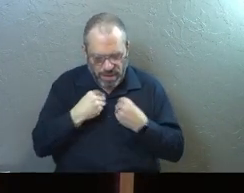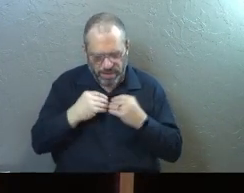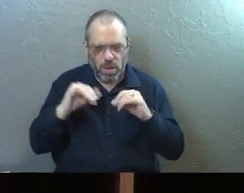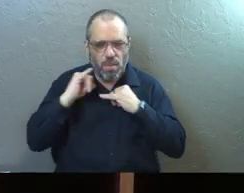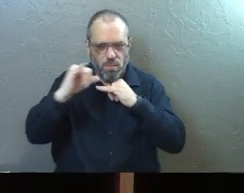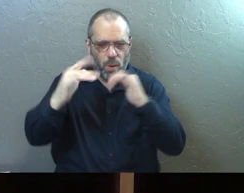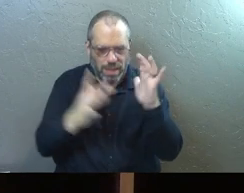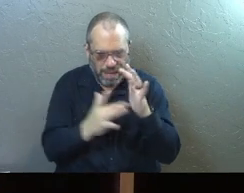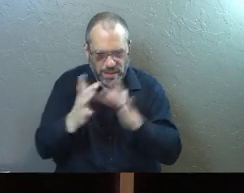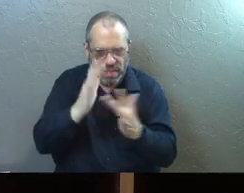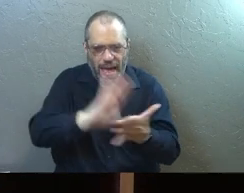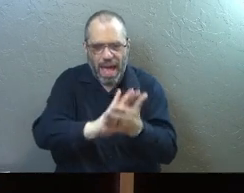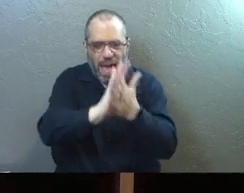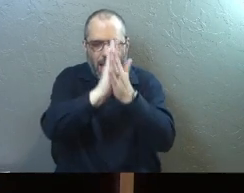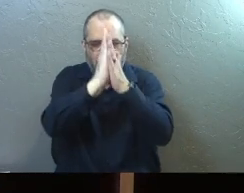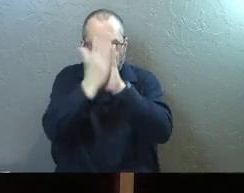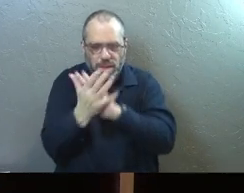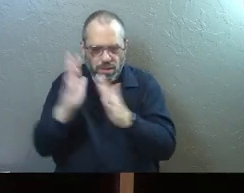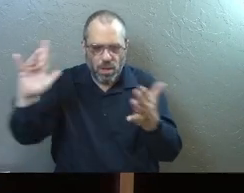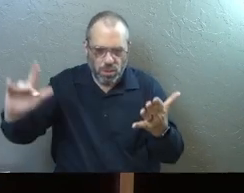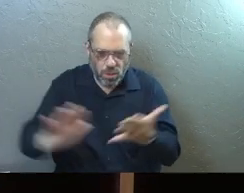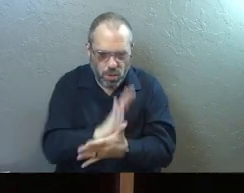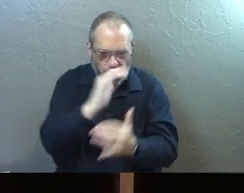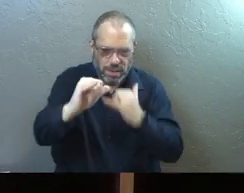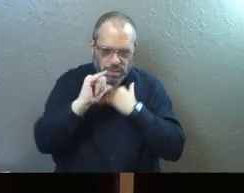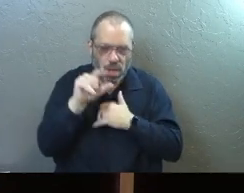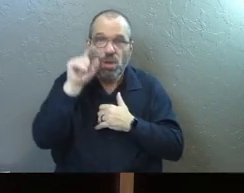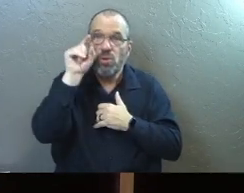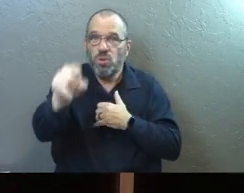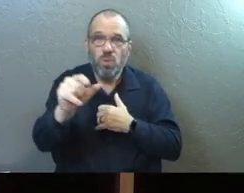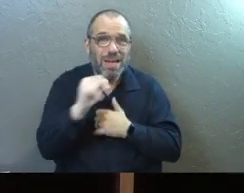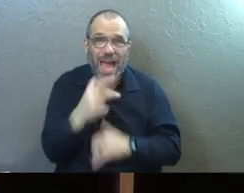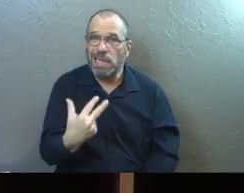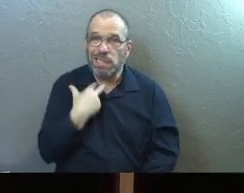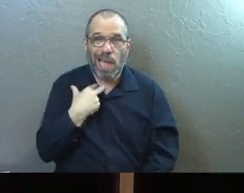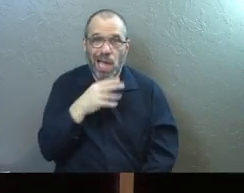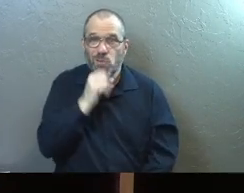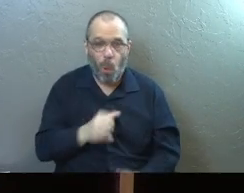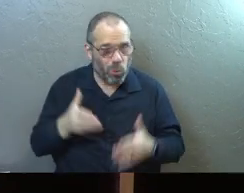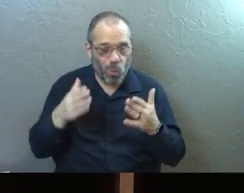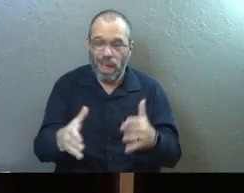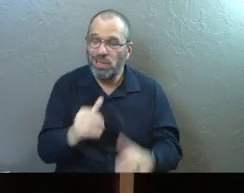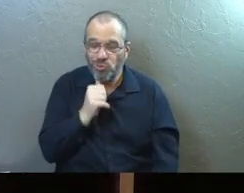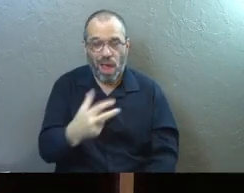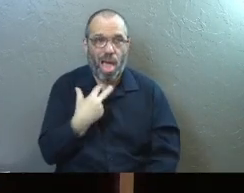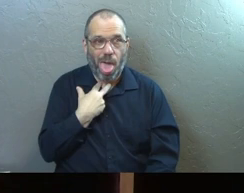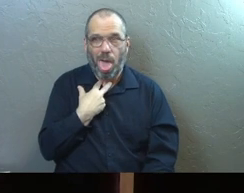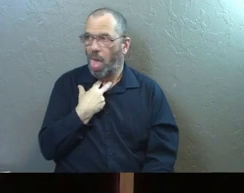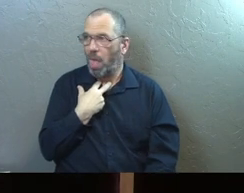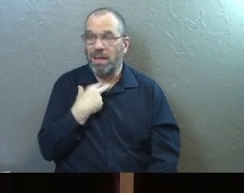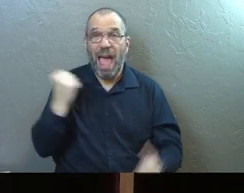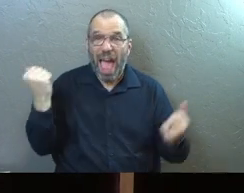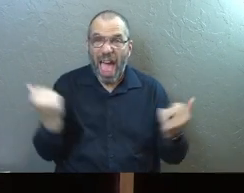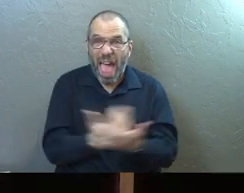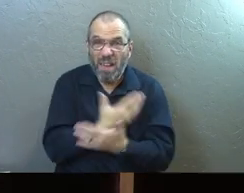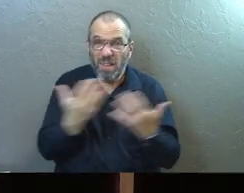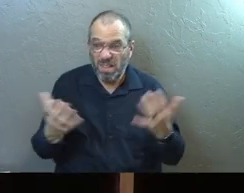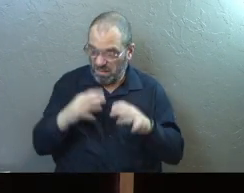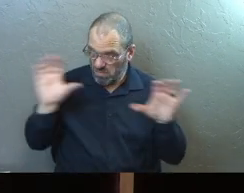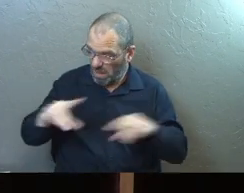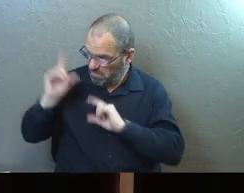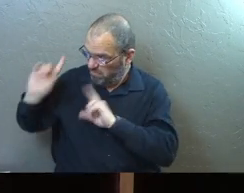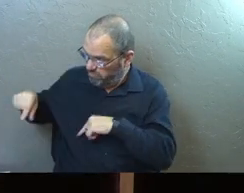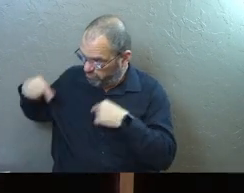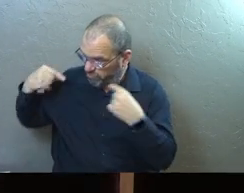like Jesus as we are changed into his glorious image. You are not stuck in your old ways. Everything that you've ever